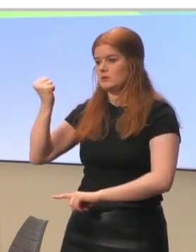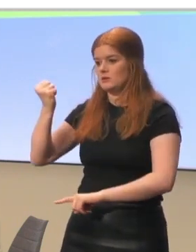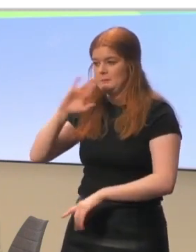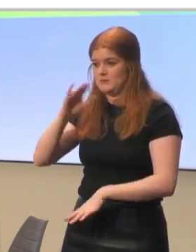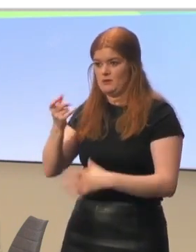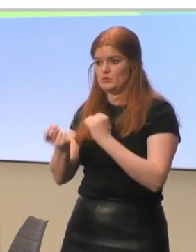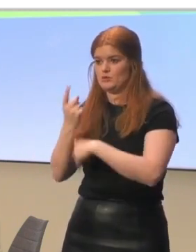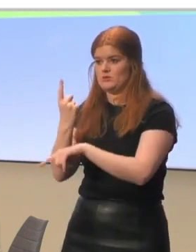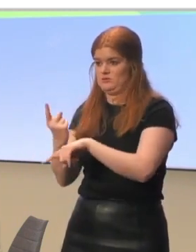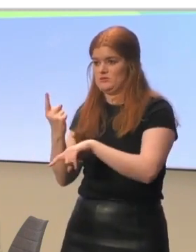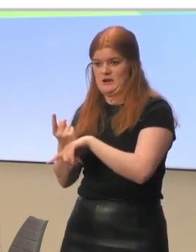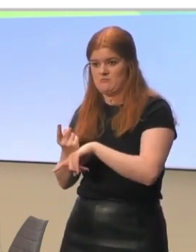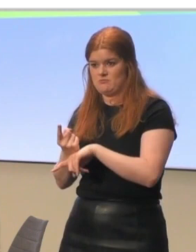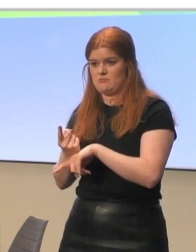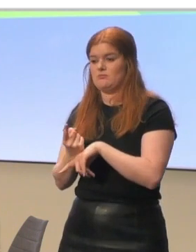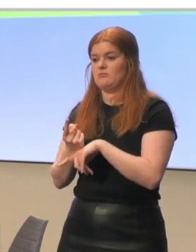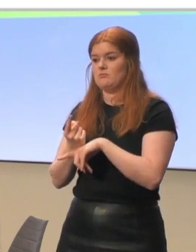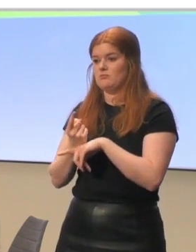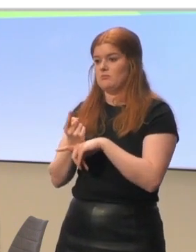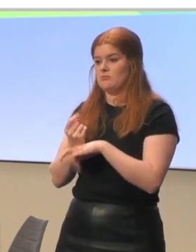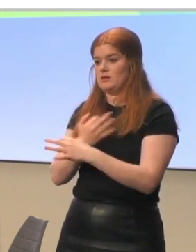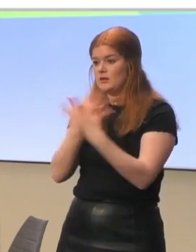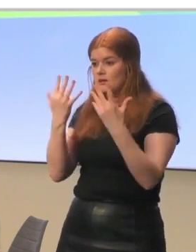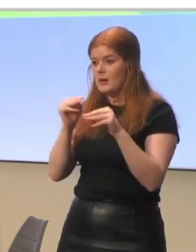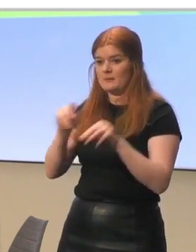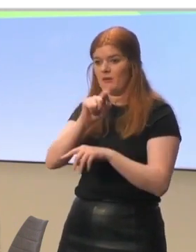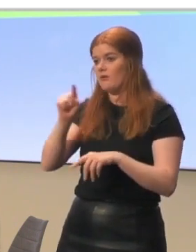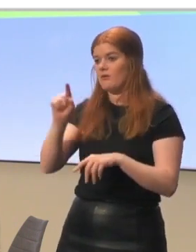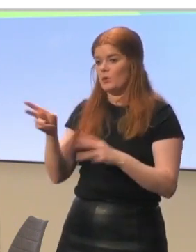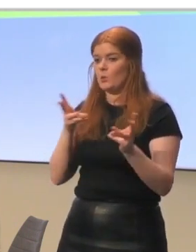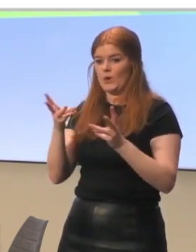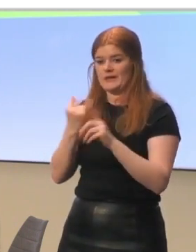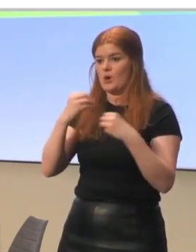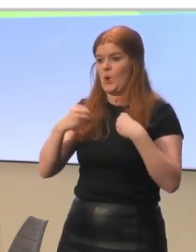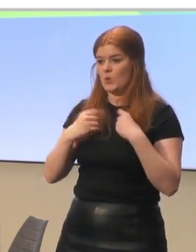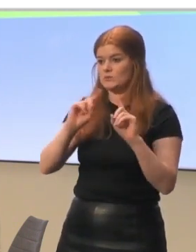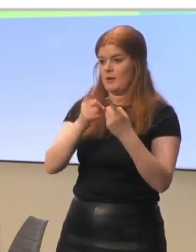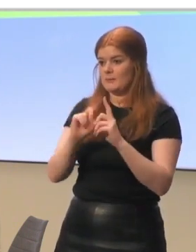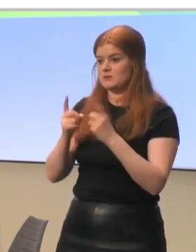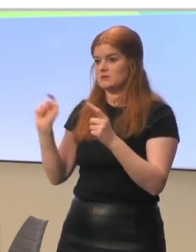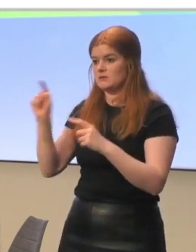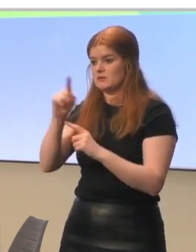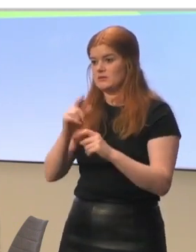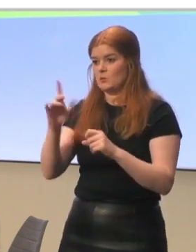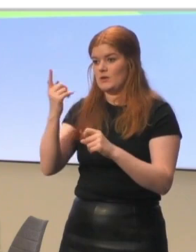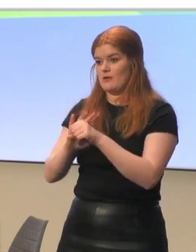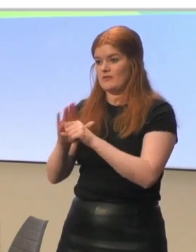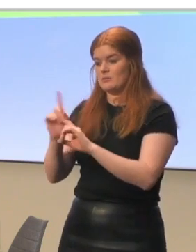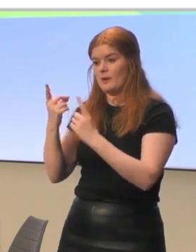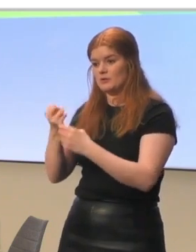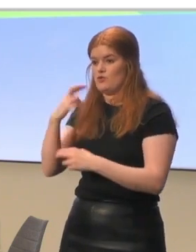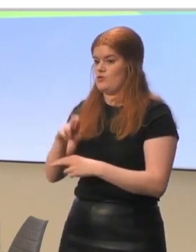opportunity, it's that opportunity that a lot of people who, you work within your own department, or section of a department, or you